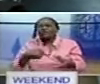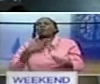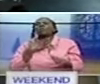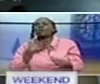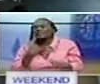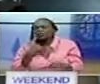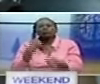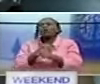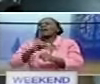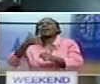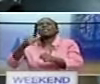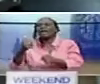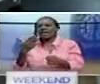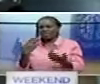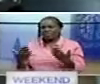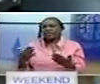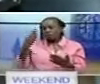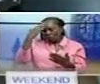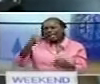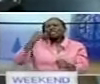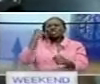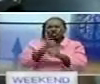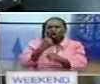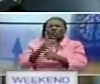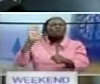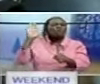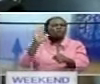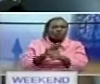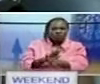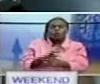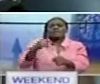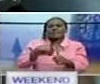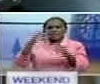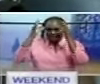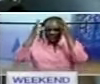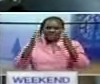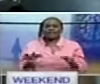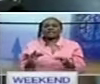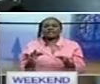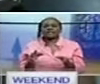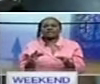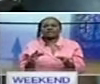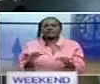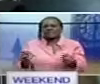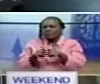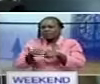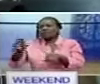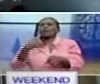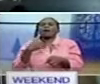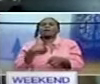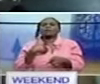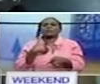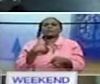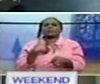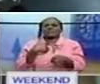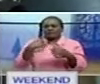something aside because I realized the job market is a bit flooded. There are so many journalists, everyone has the same product as you do. I